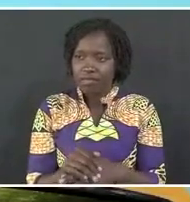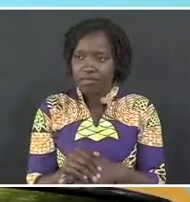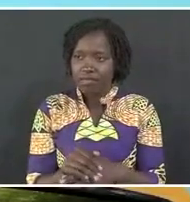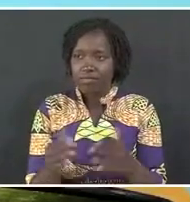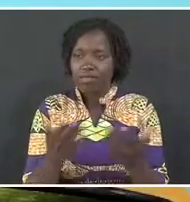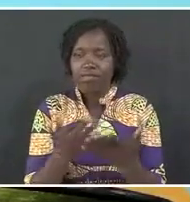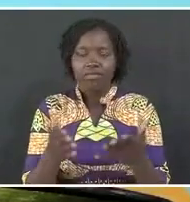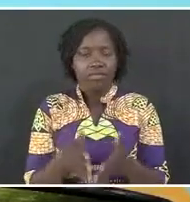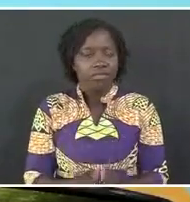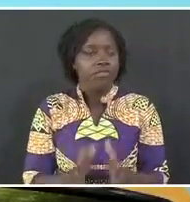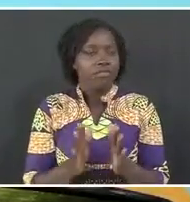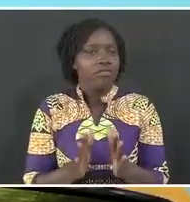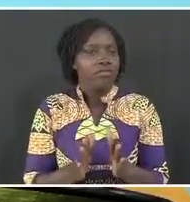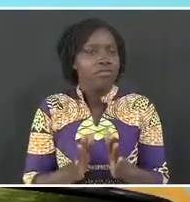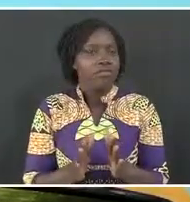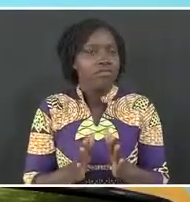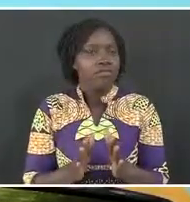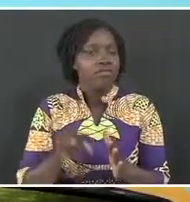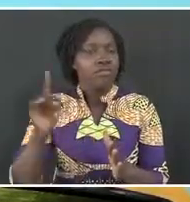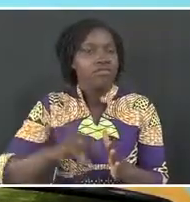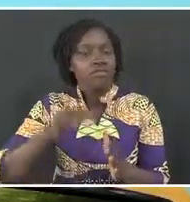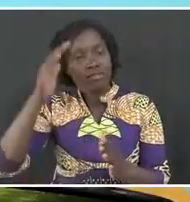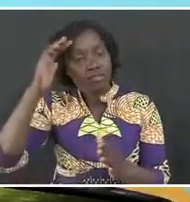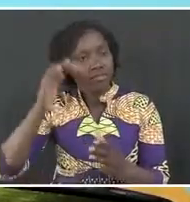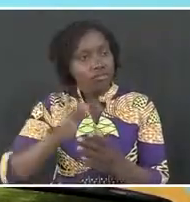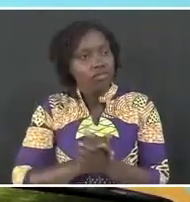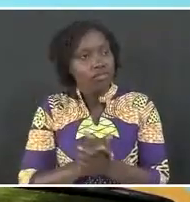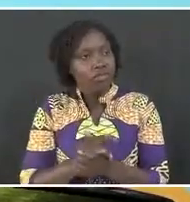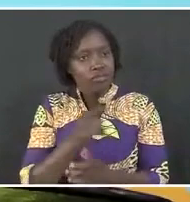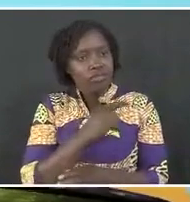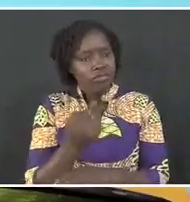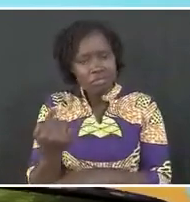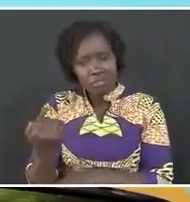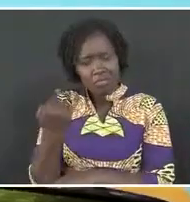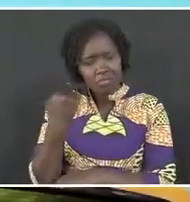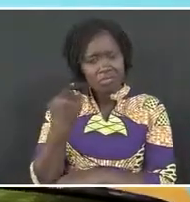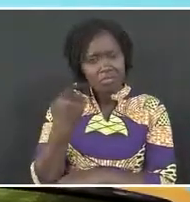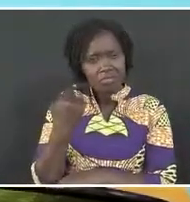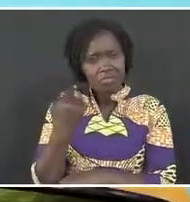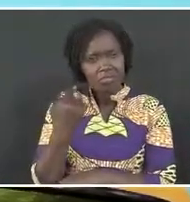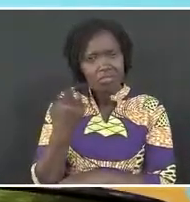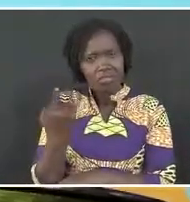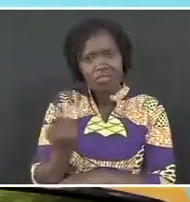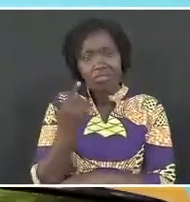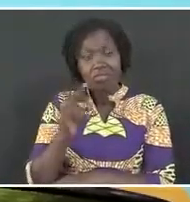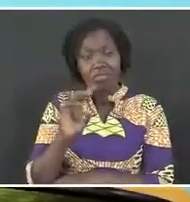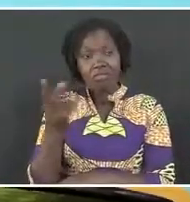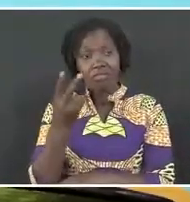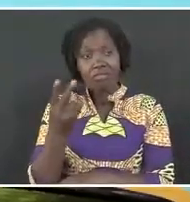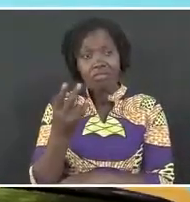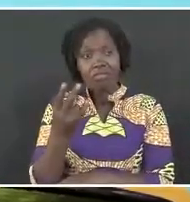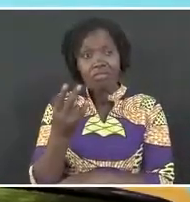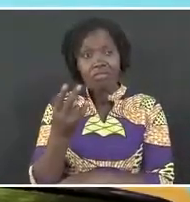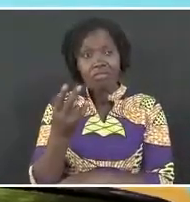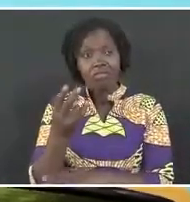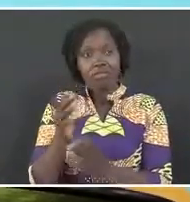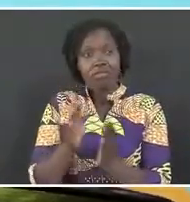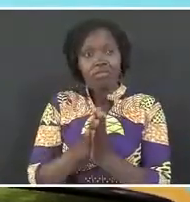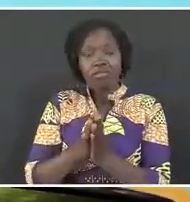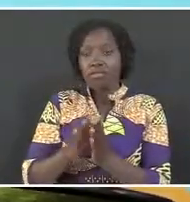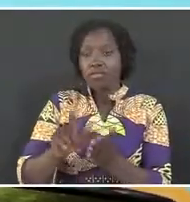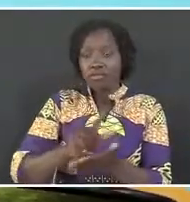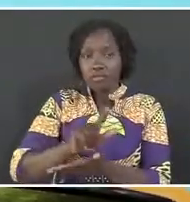Where I was born, you can't believe in those days, we were the only Adventists in the whole